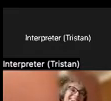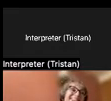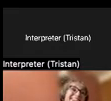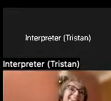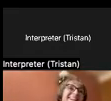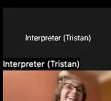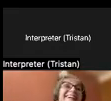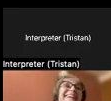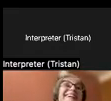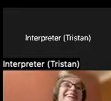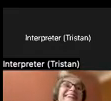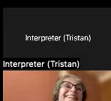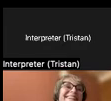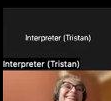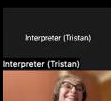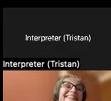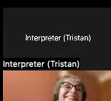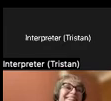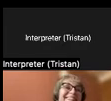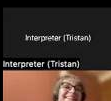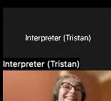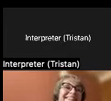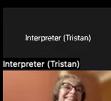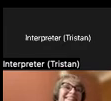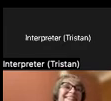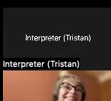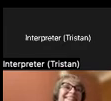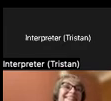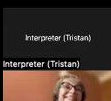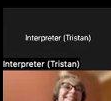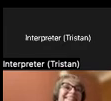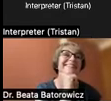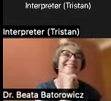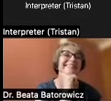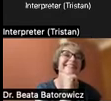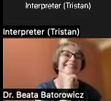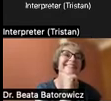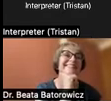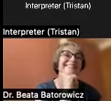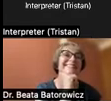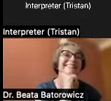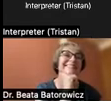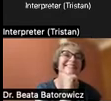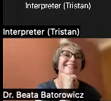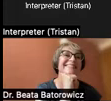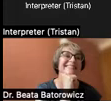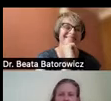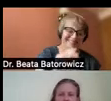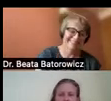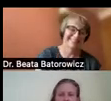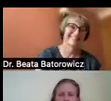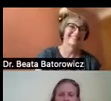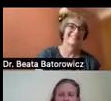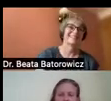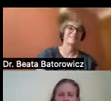So I'd echo what Claire was saying, just the importance of getting engineers to actually work with the end user. I remember a surgeon that